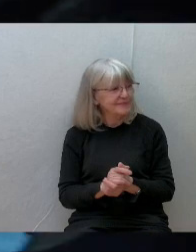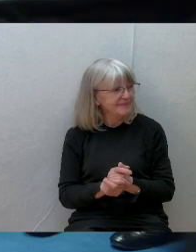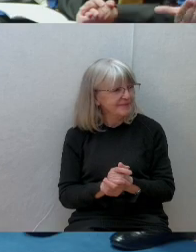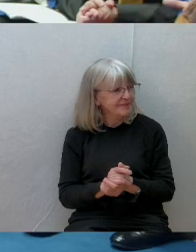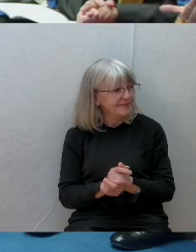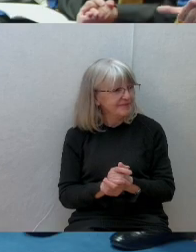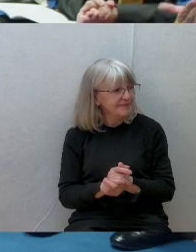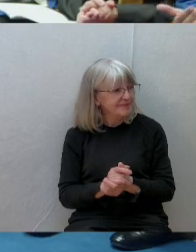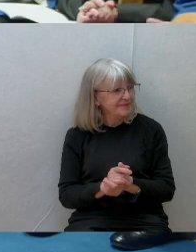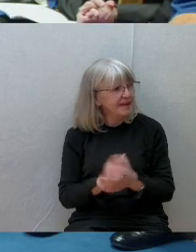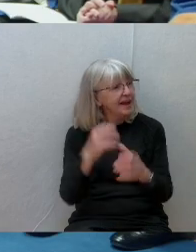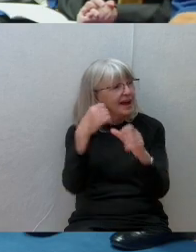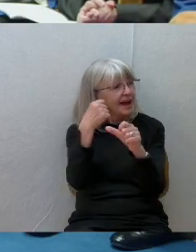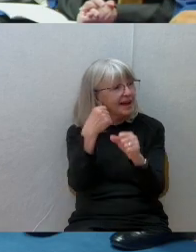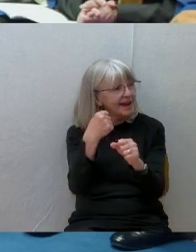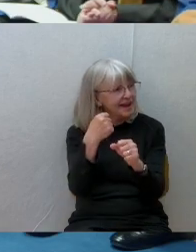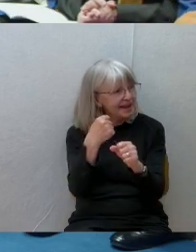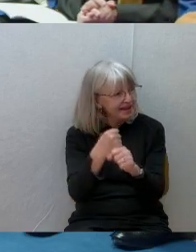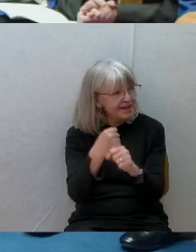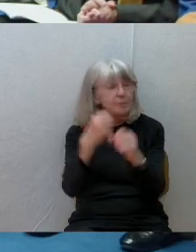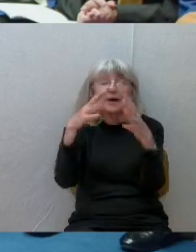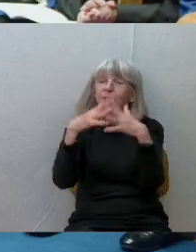Gidava Iresha Virasinghe.